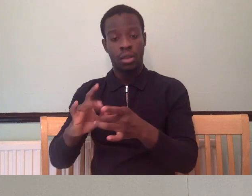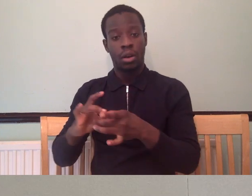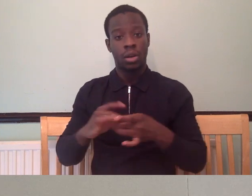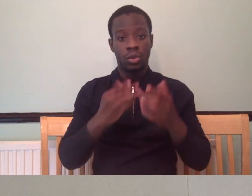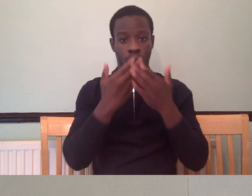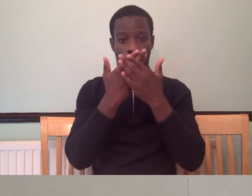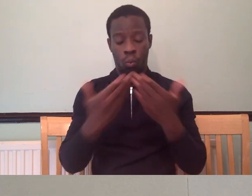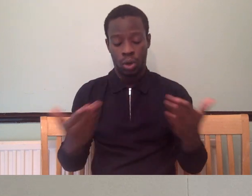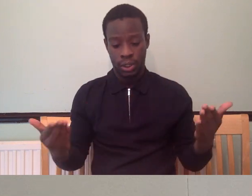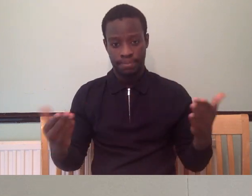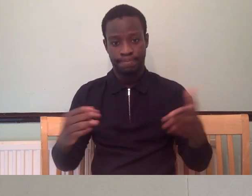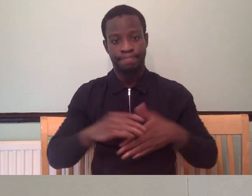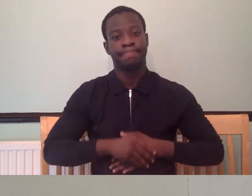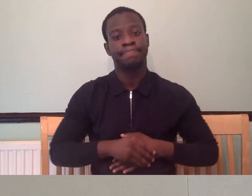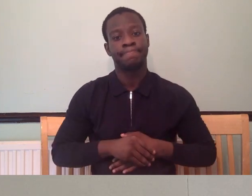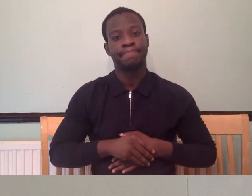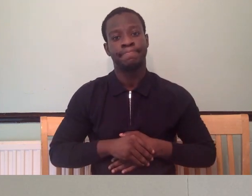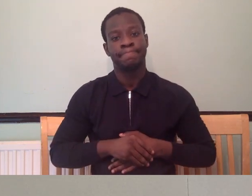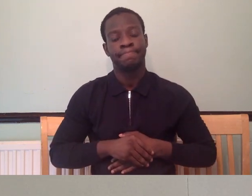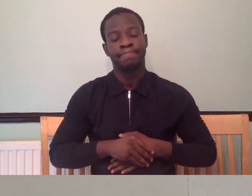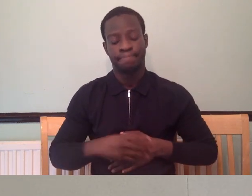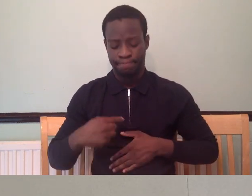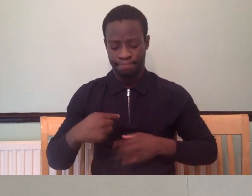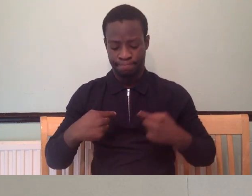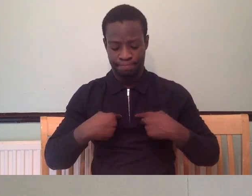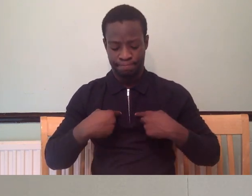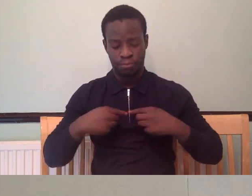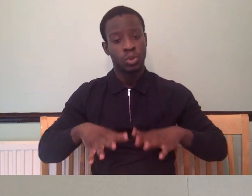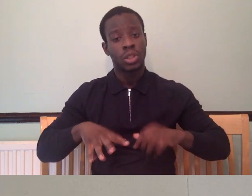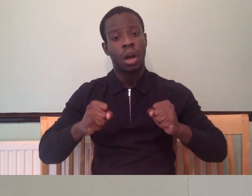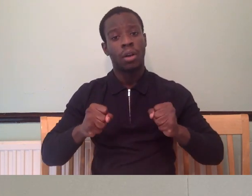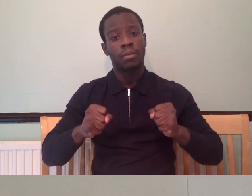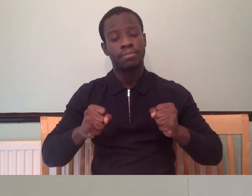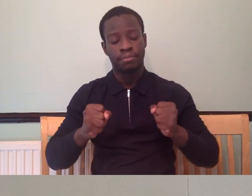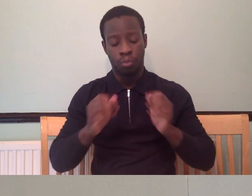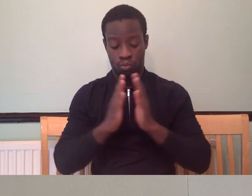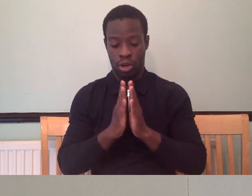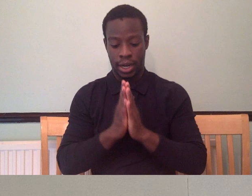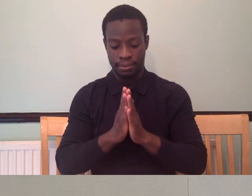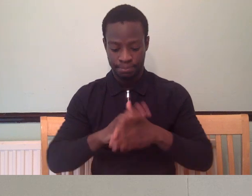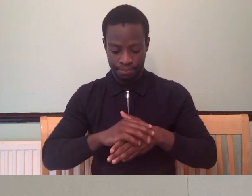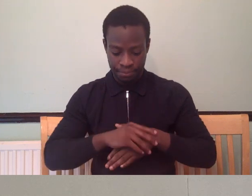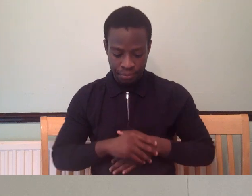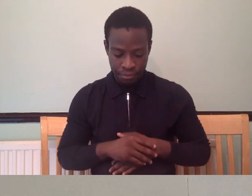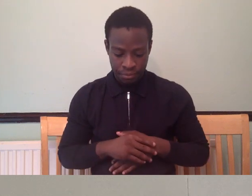we begin our service this morning by turning to him in prayer. Let's pray together.